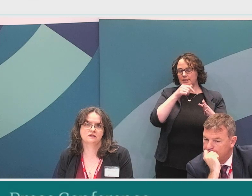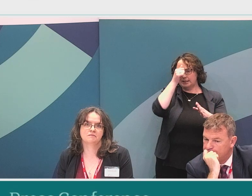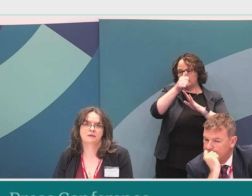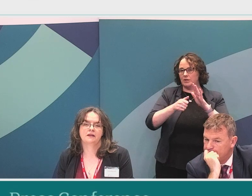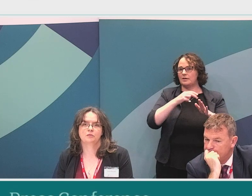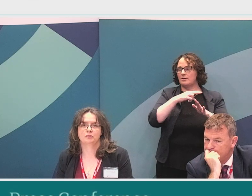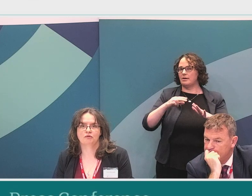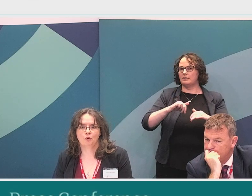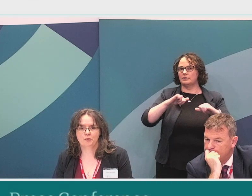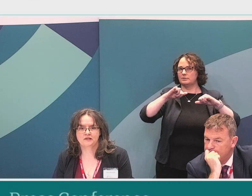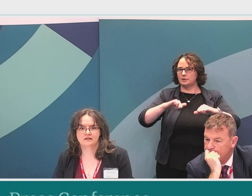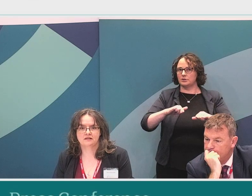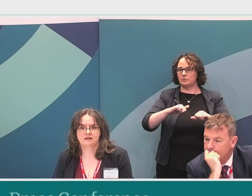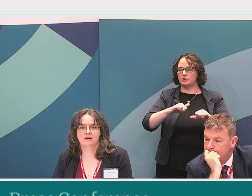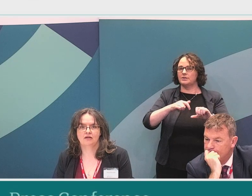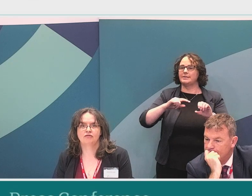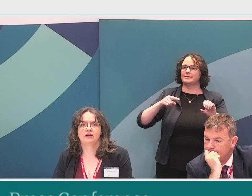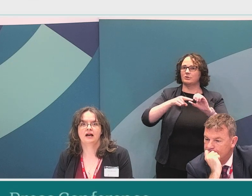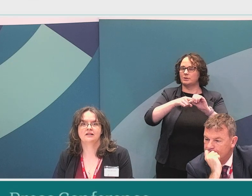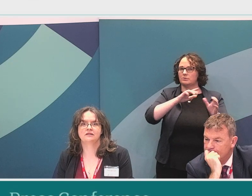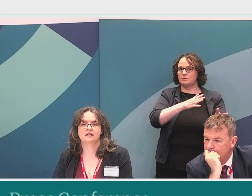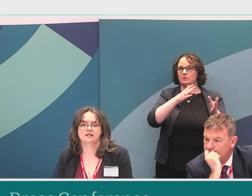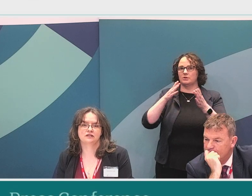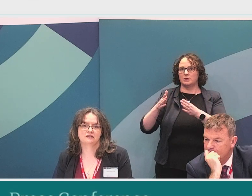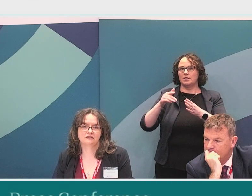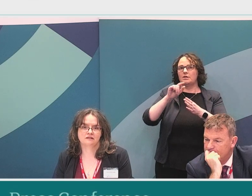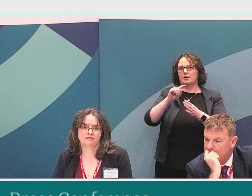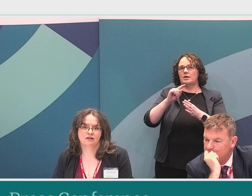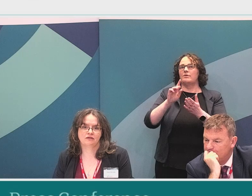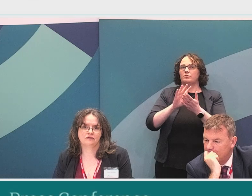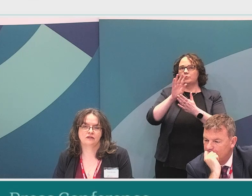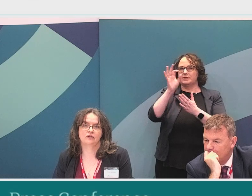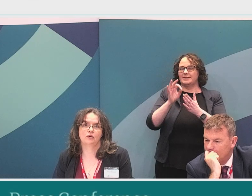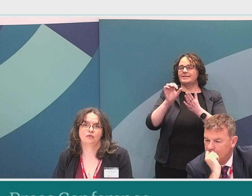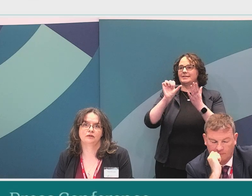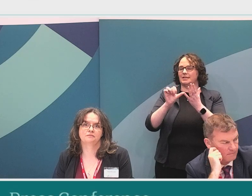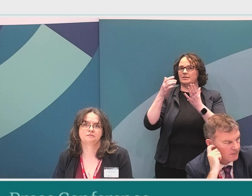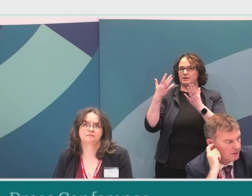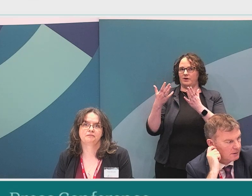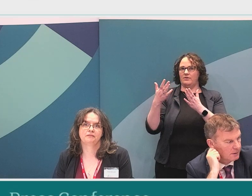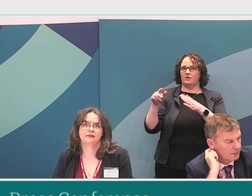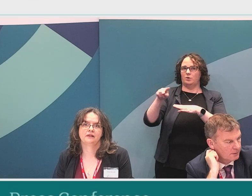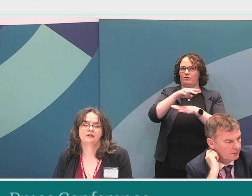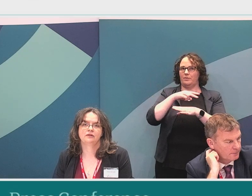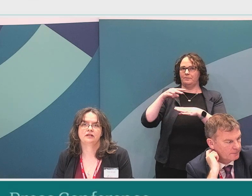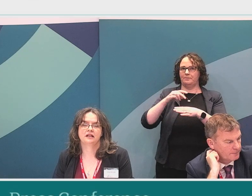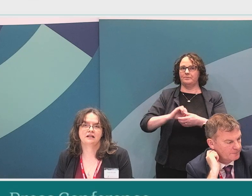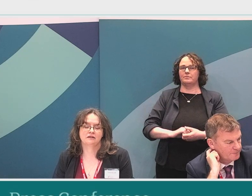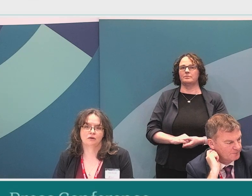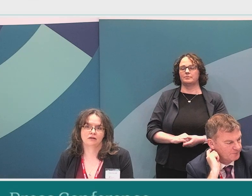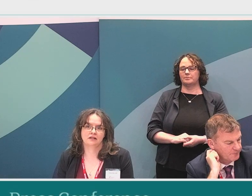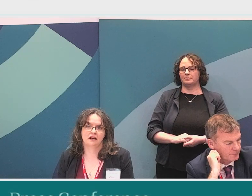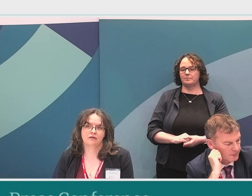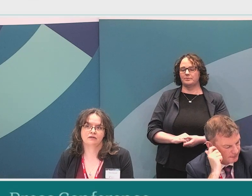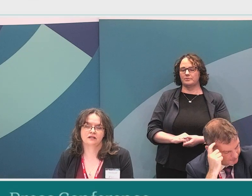intercourse, compared with 4% of adults aged 65 years and over. Looking again